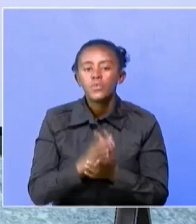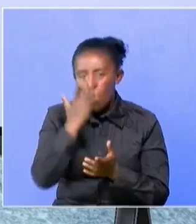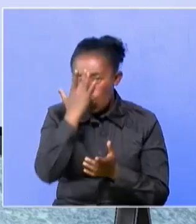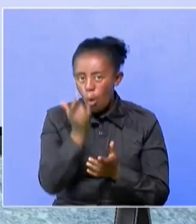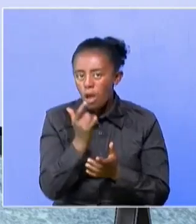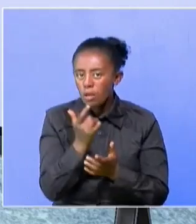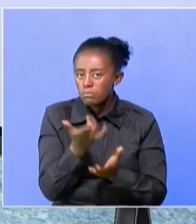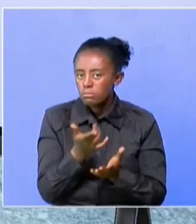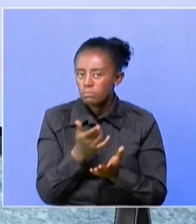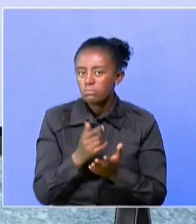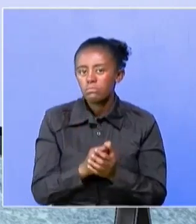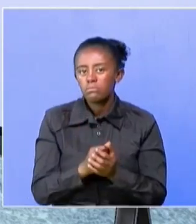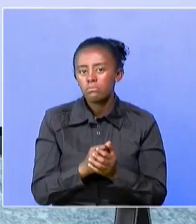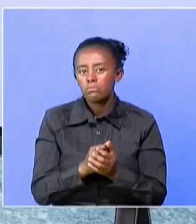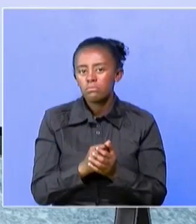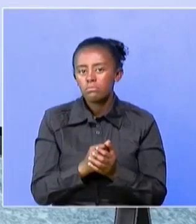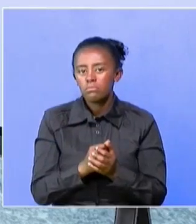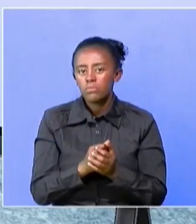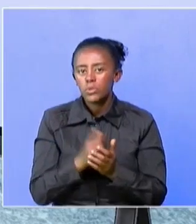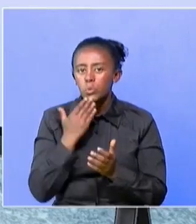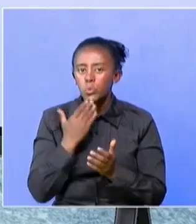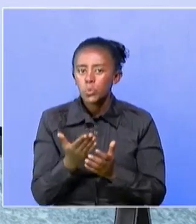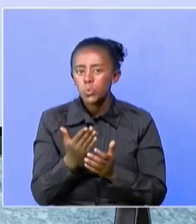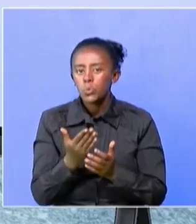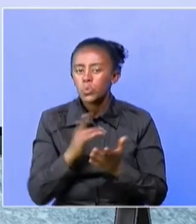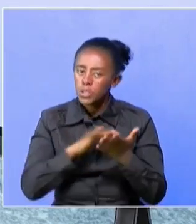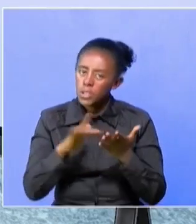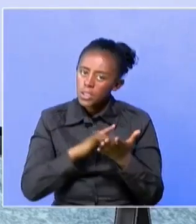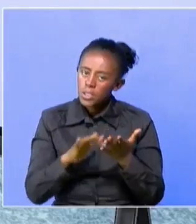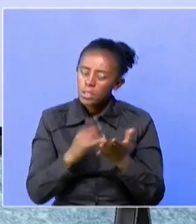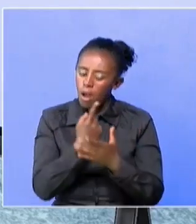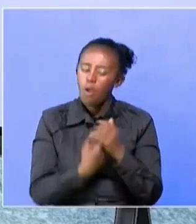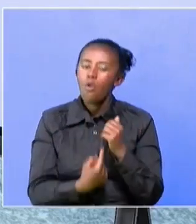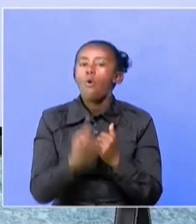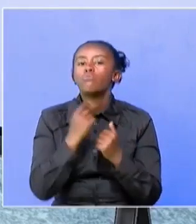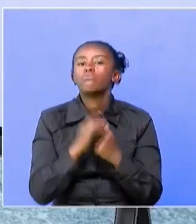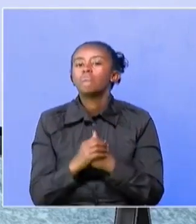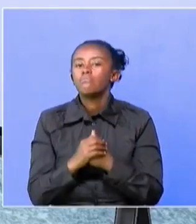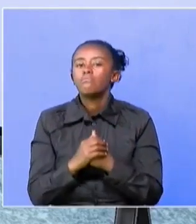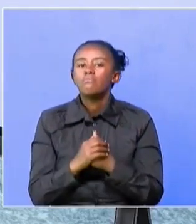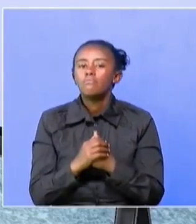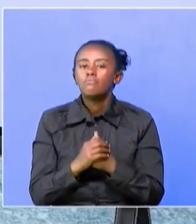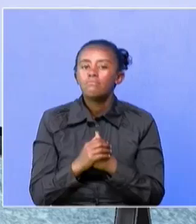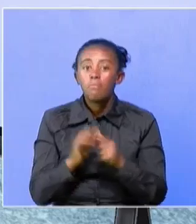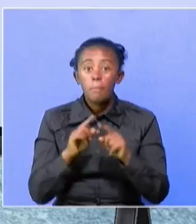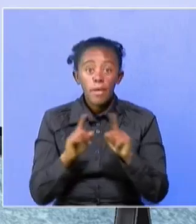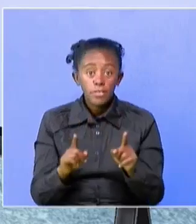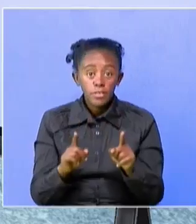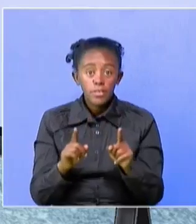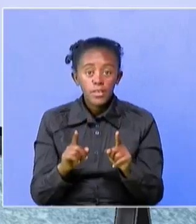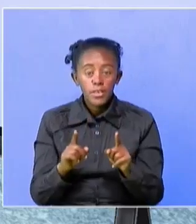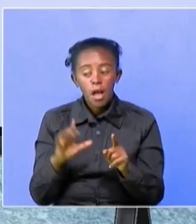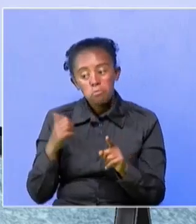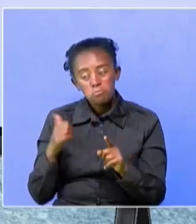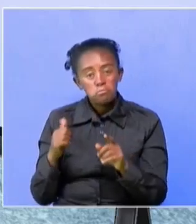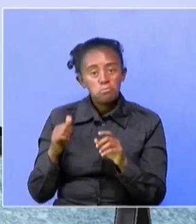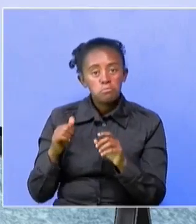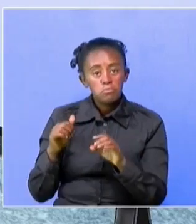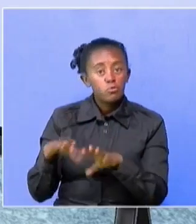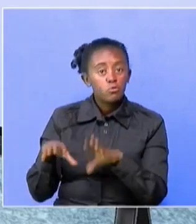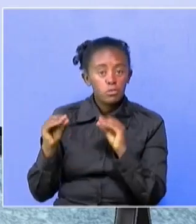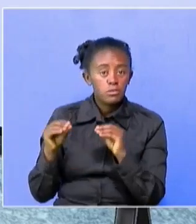are keen on, good at studying alone. But for those students,